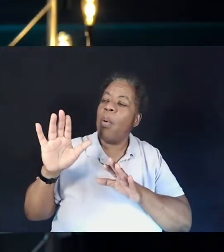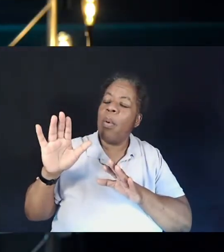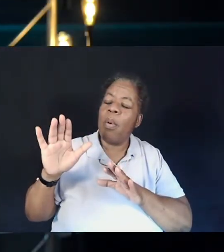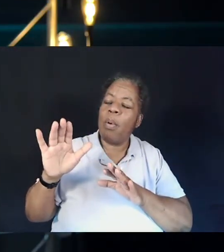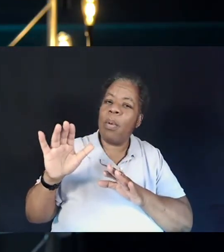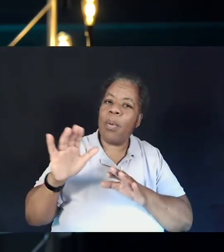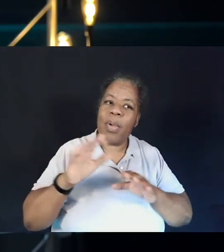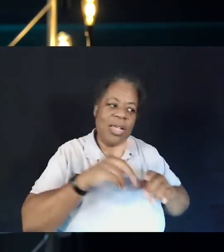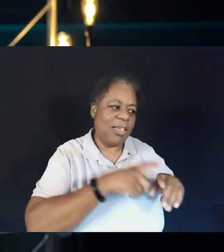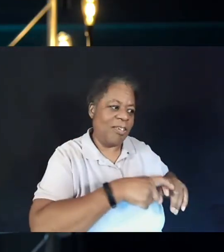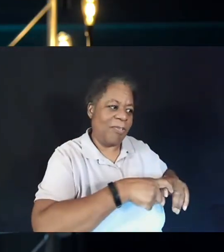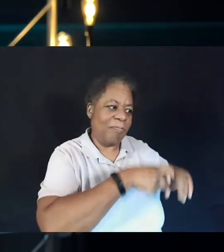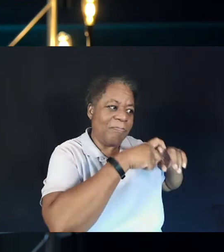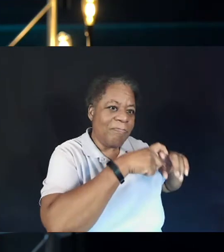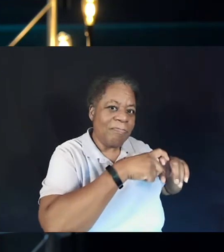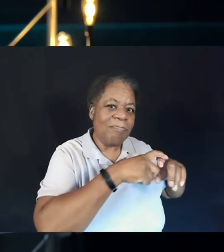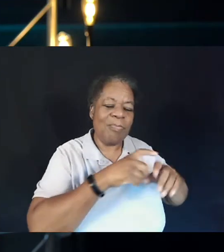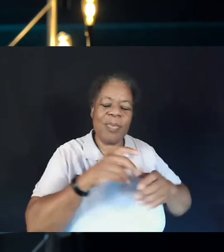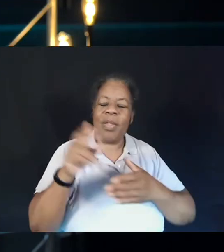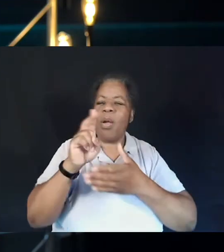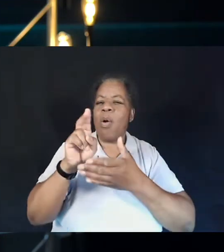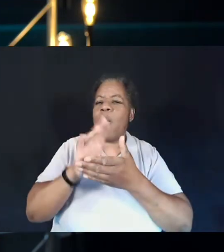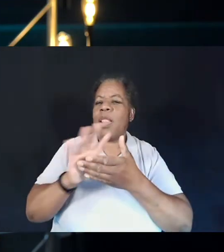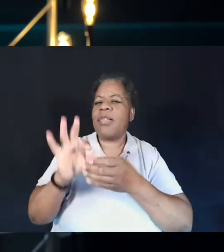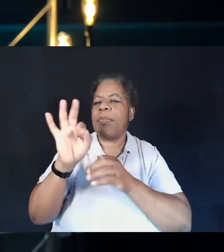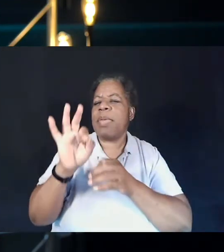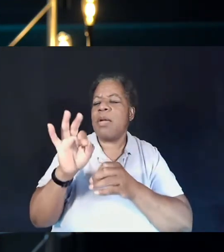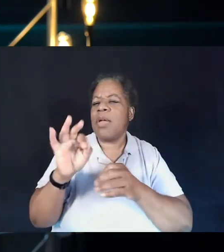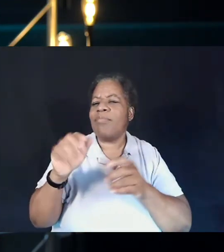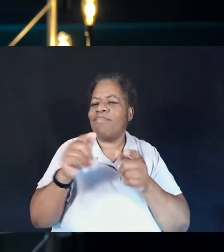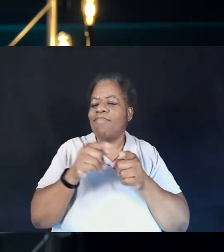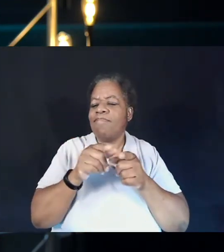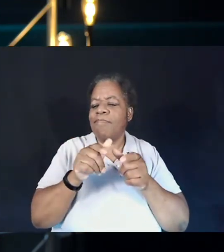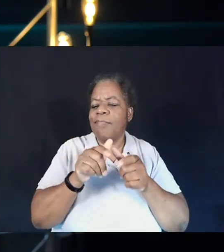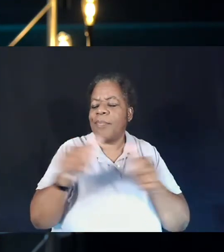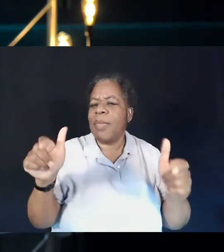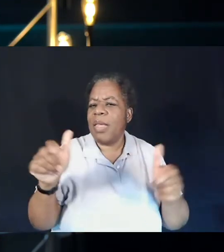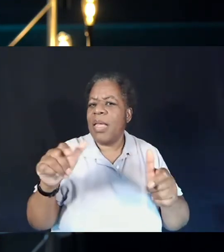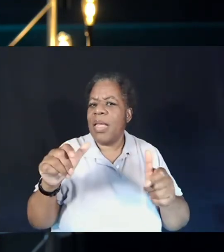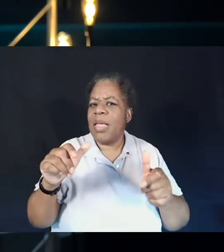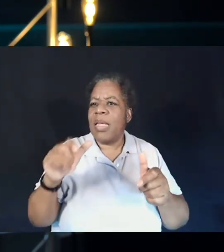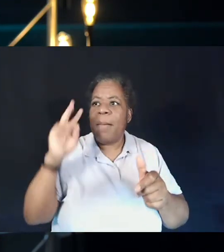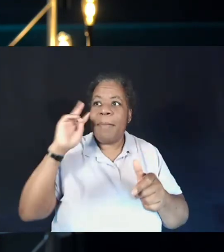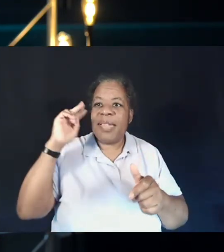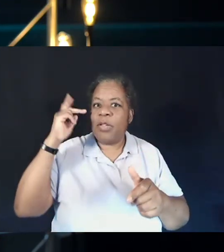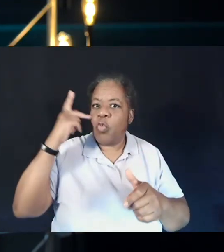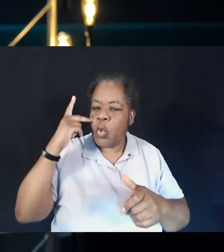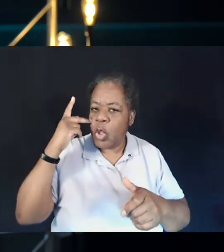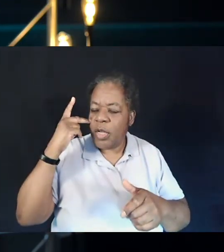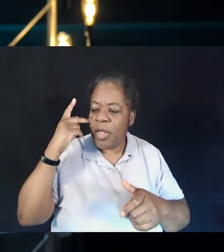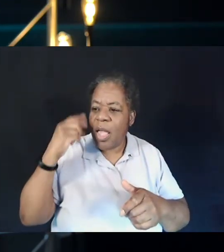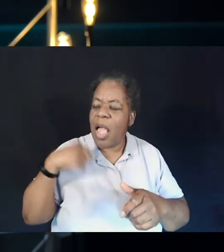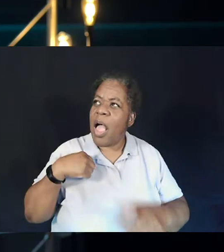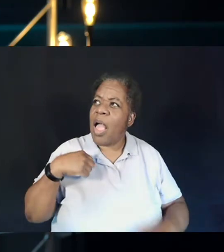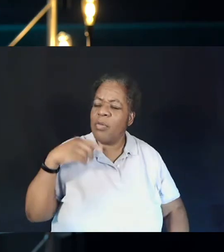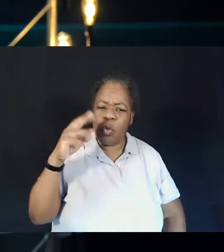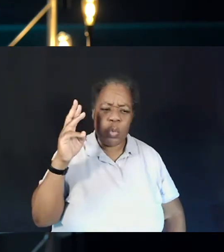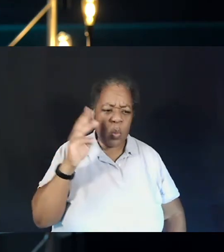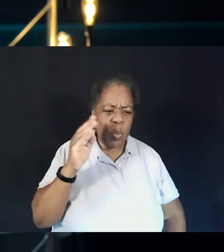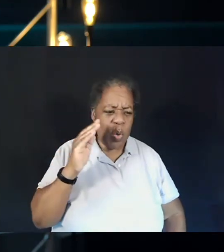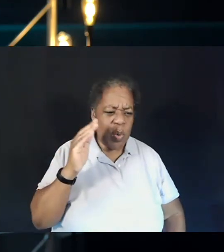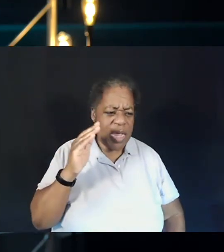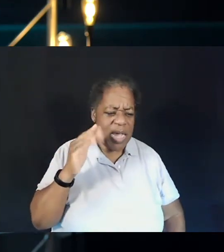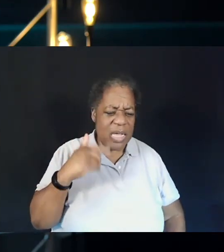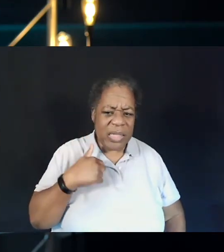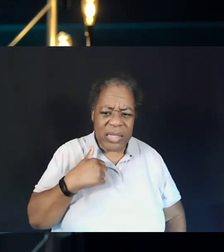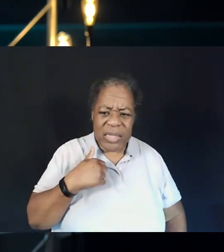here about the Holy Spirit, it's often, I think, misunderstood, at least by me when I was younger. I always used to worry that, you know, if I